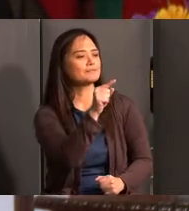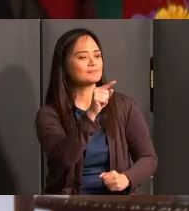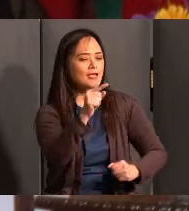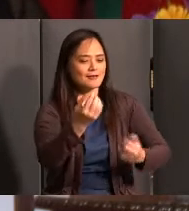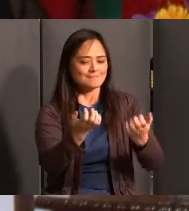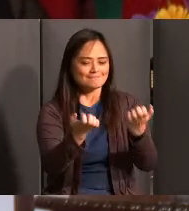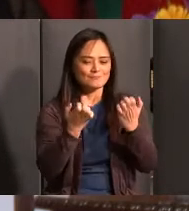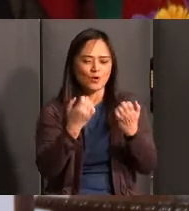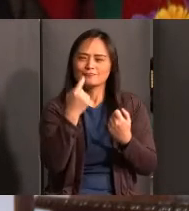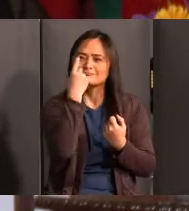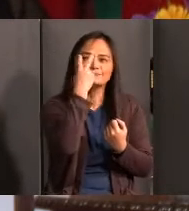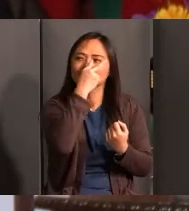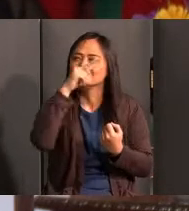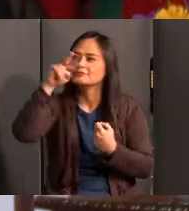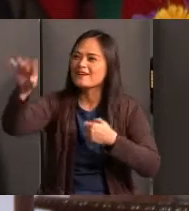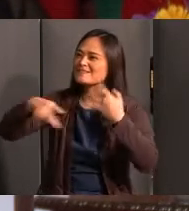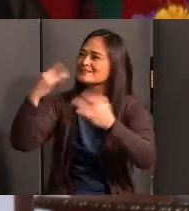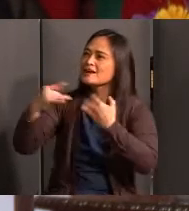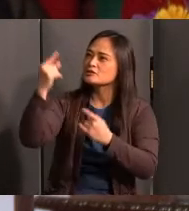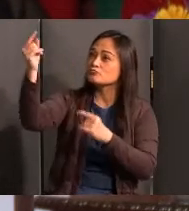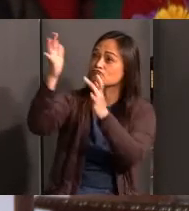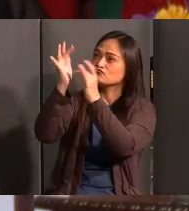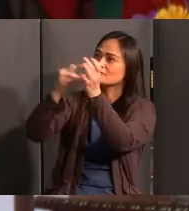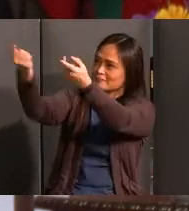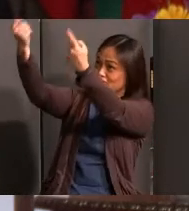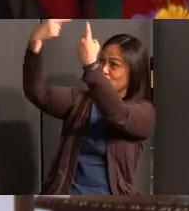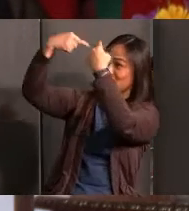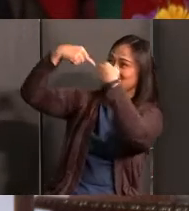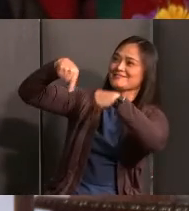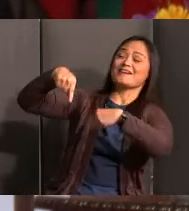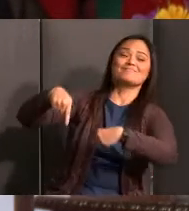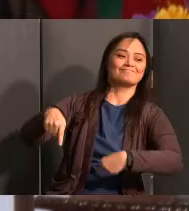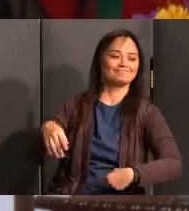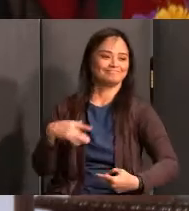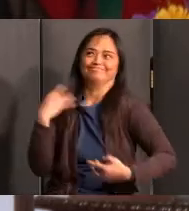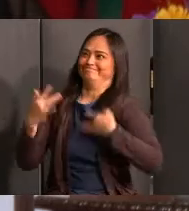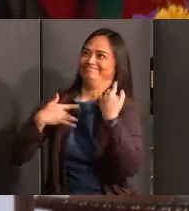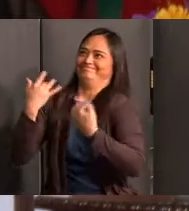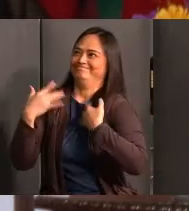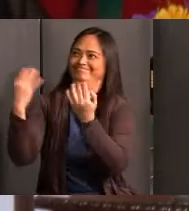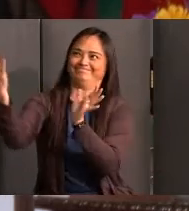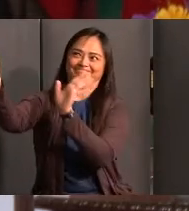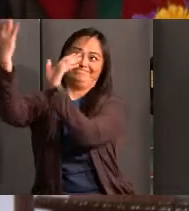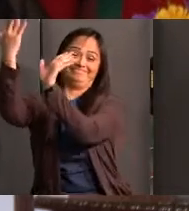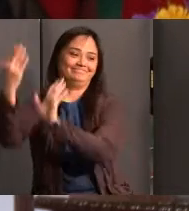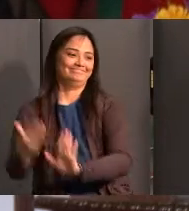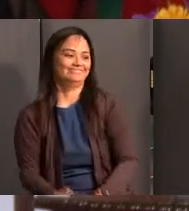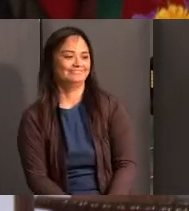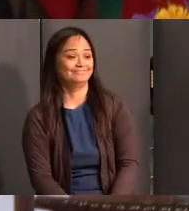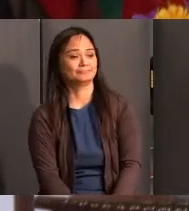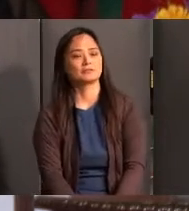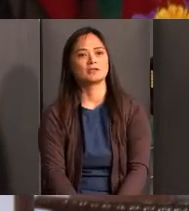the coming of Christ. And if you have Christ within, and you've accepted Him, you've received Him, now you know who to look